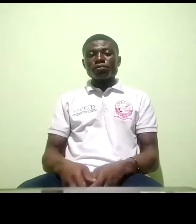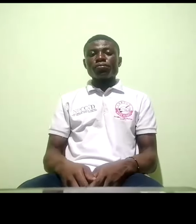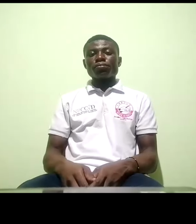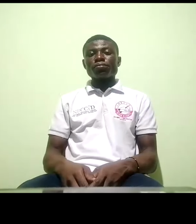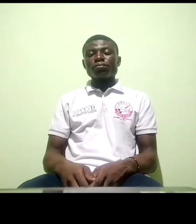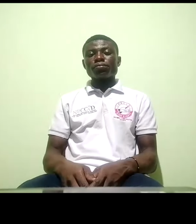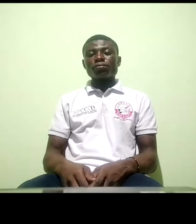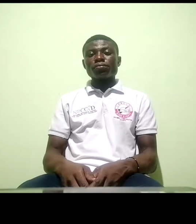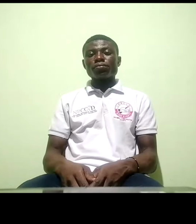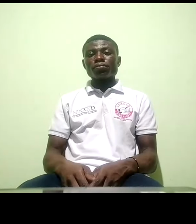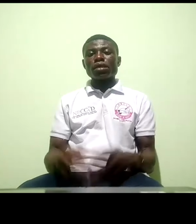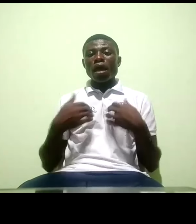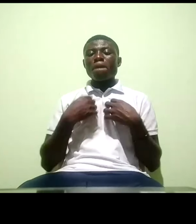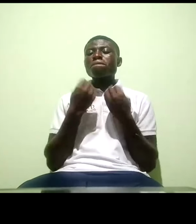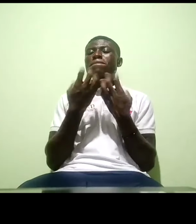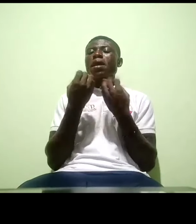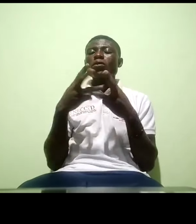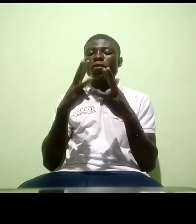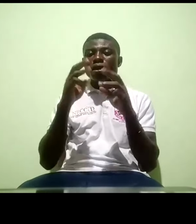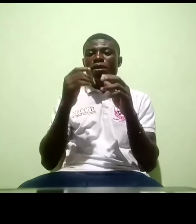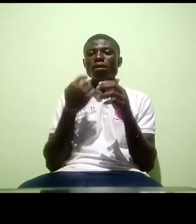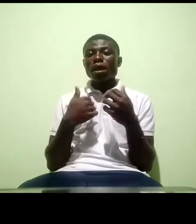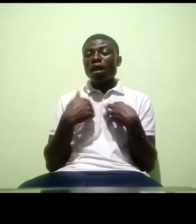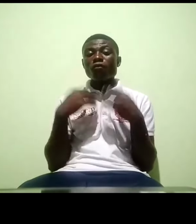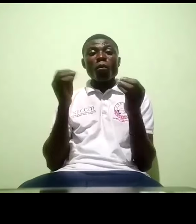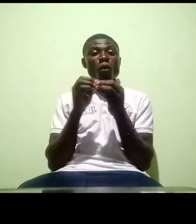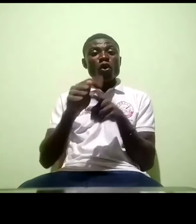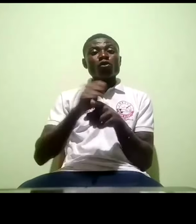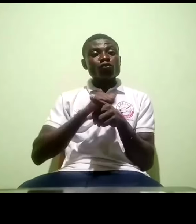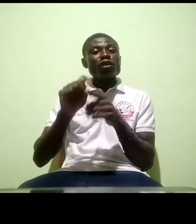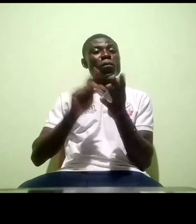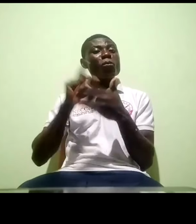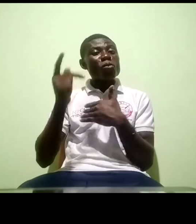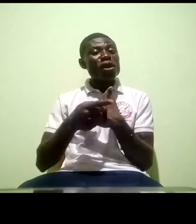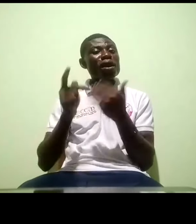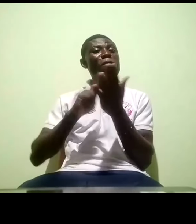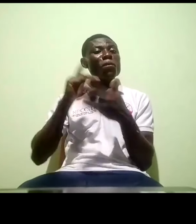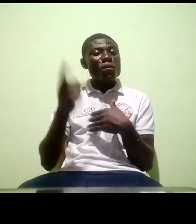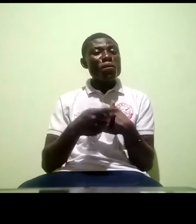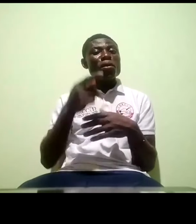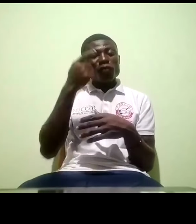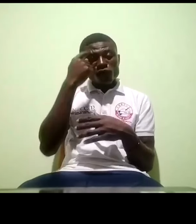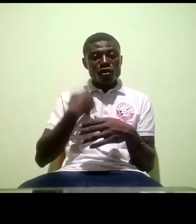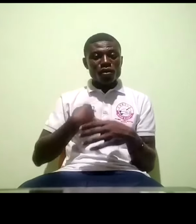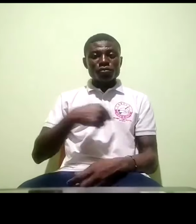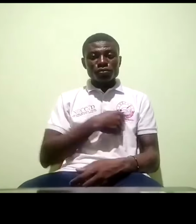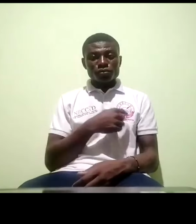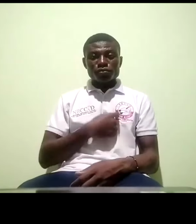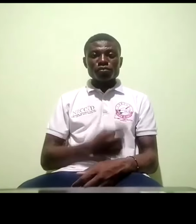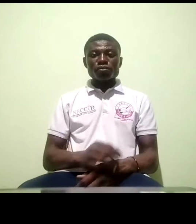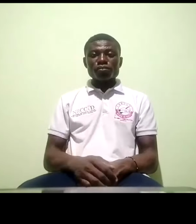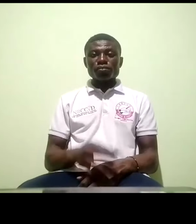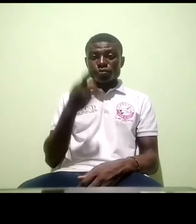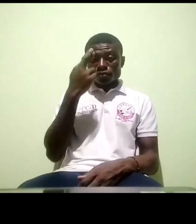are multiple ways. There are whole training program for us. Because it's such